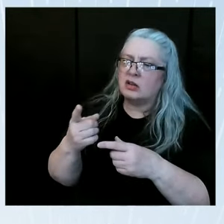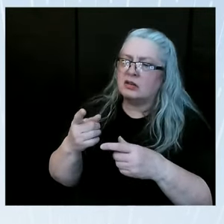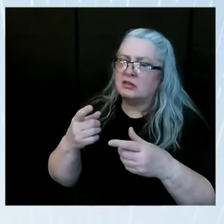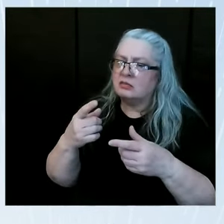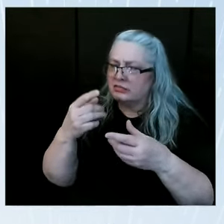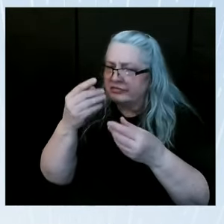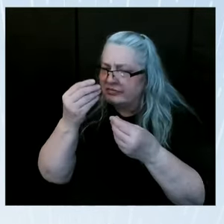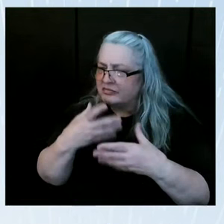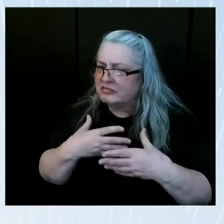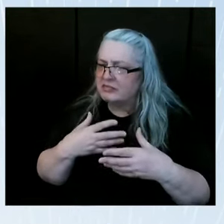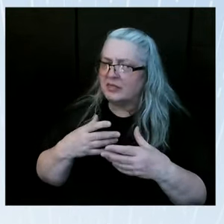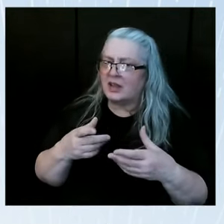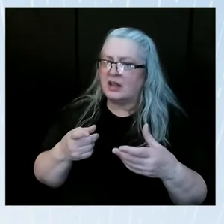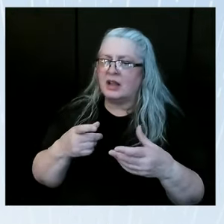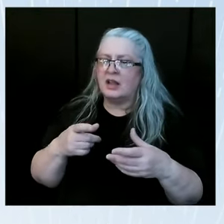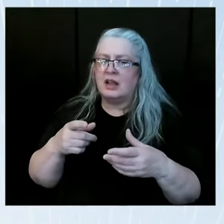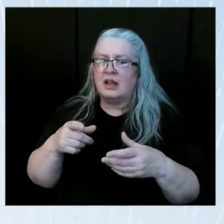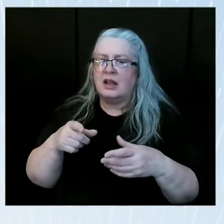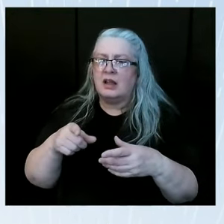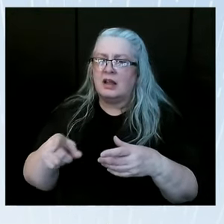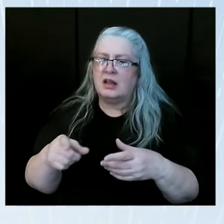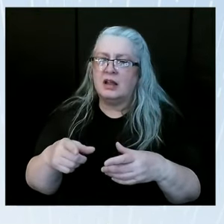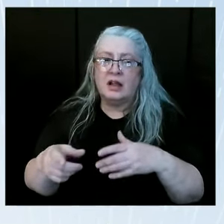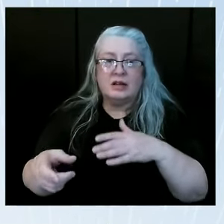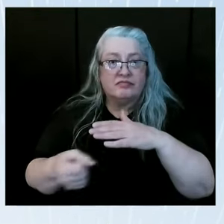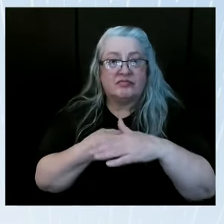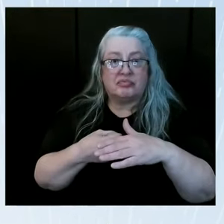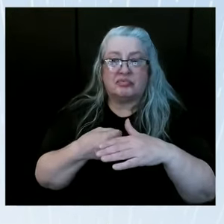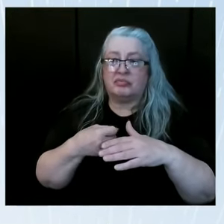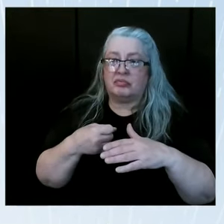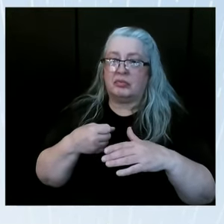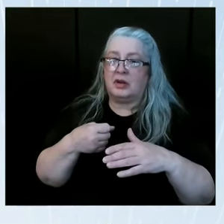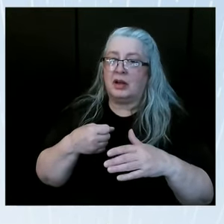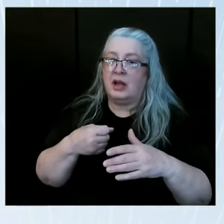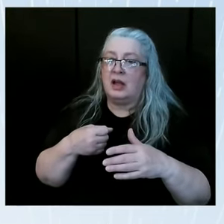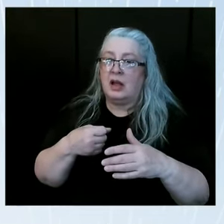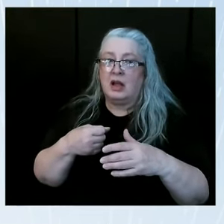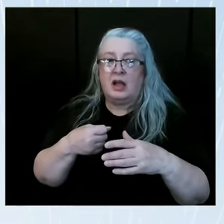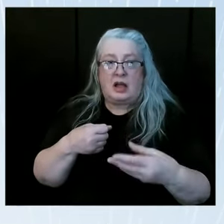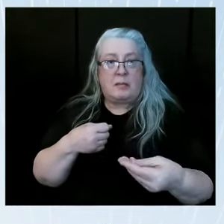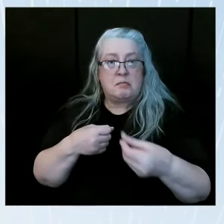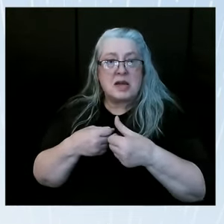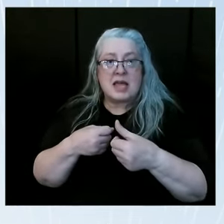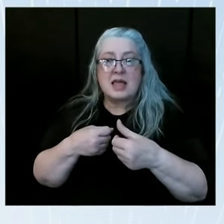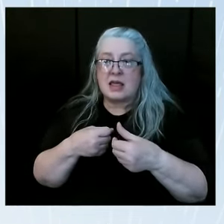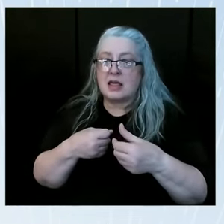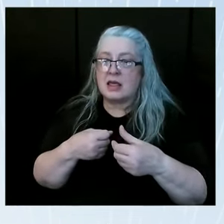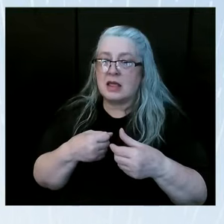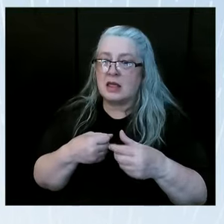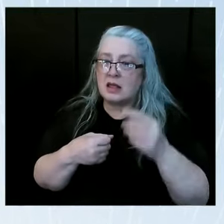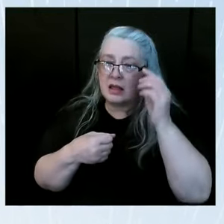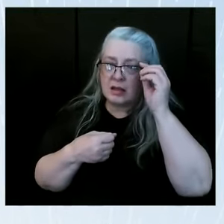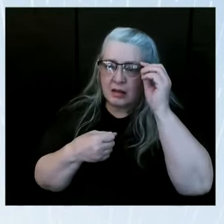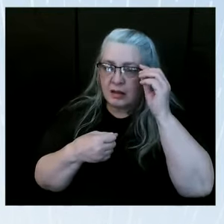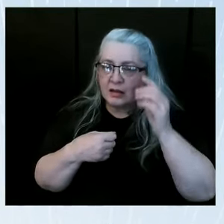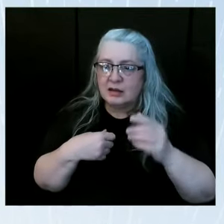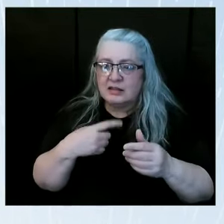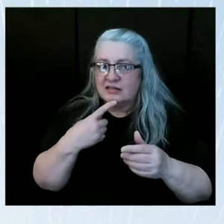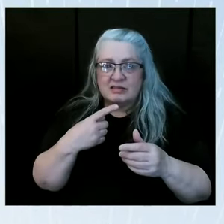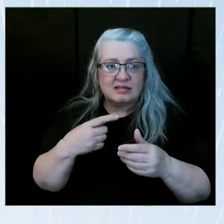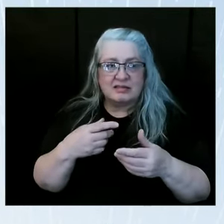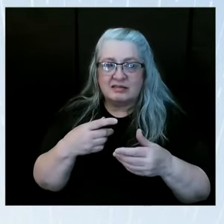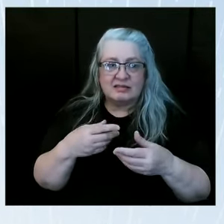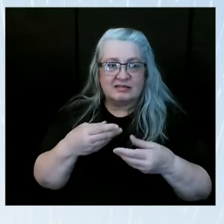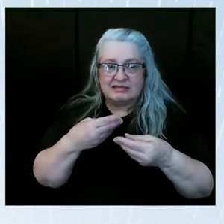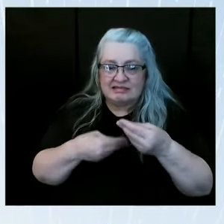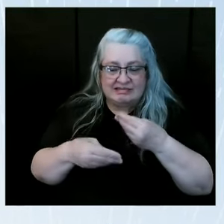if the family paid a ransom that they could not afford. Annalise's captors took her far away from home, forced her to